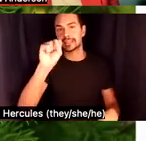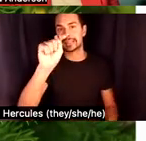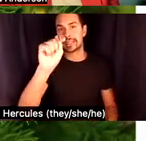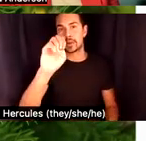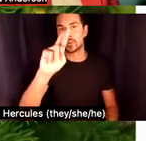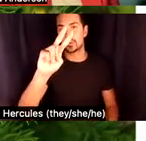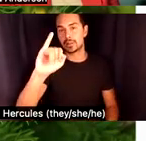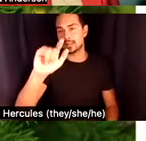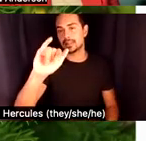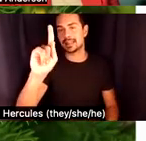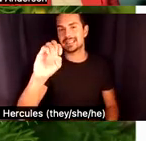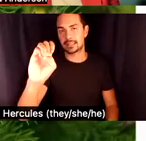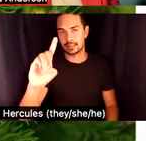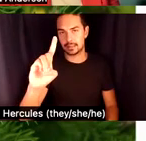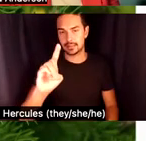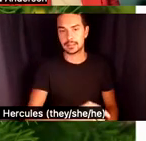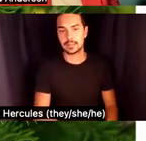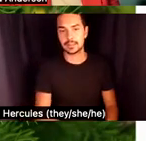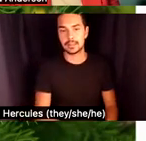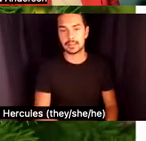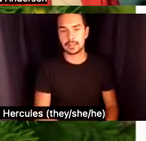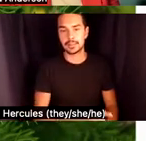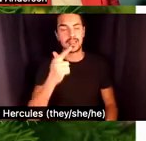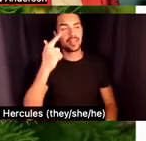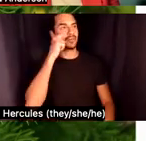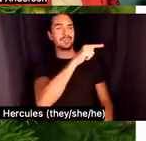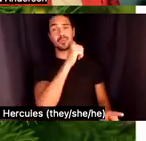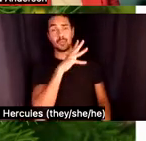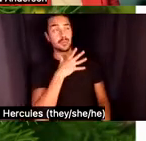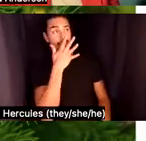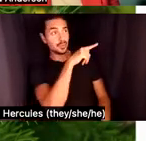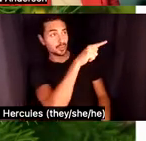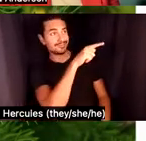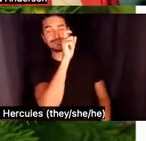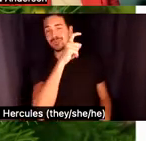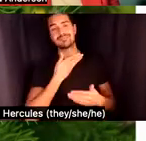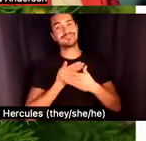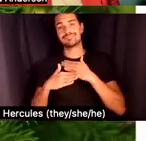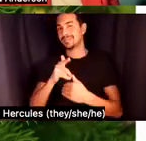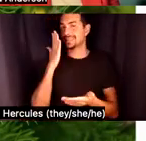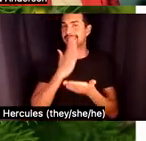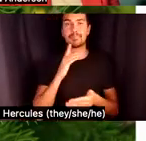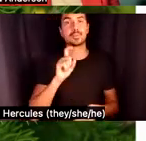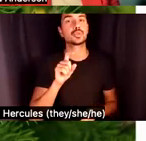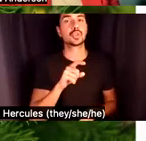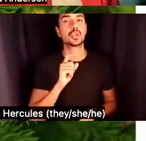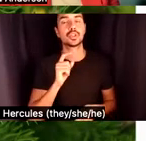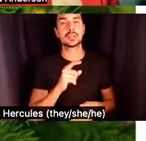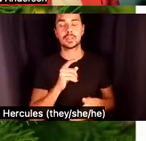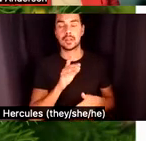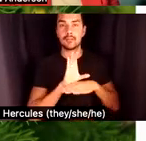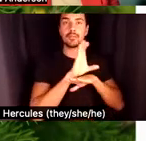so they did that to her. And I don't even, once again, know the impact of that on her, but it happened to hundreds and